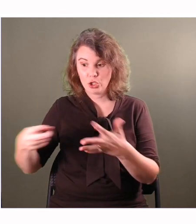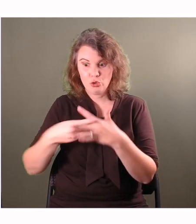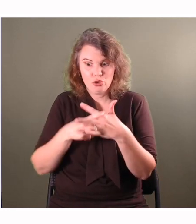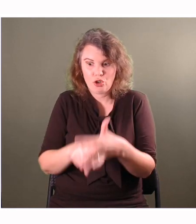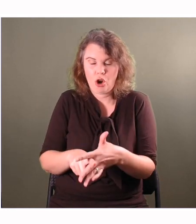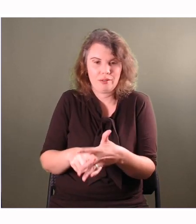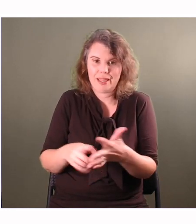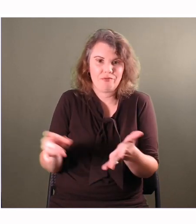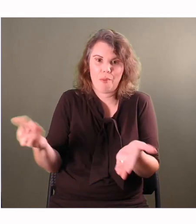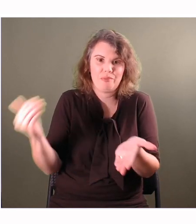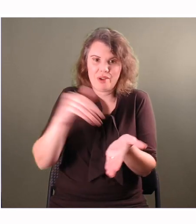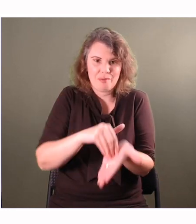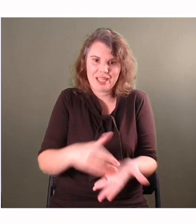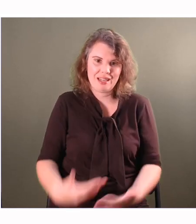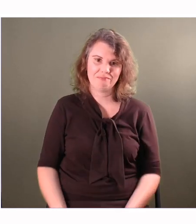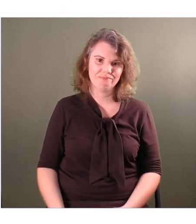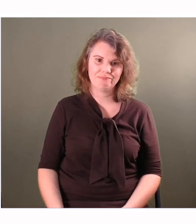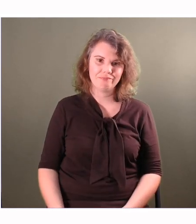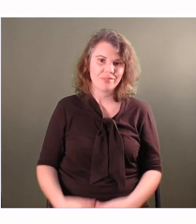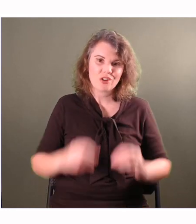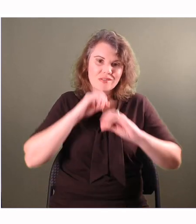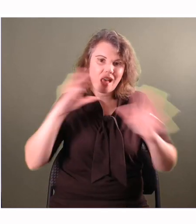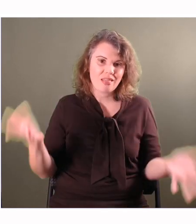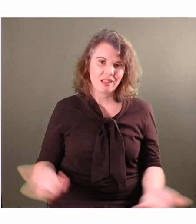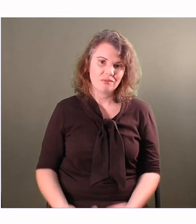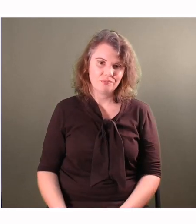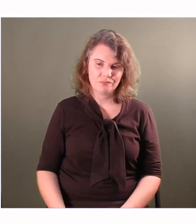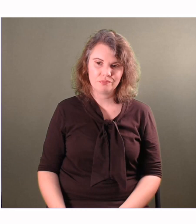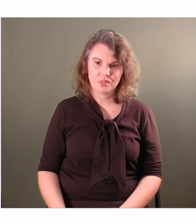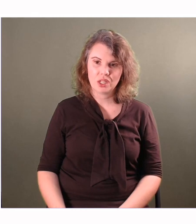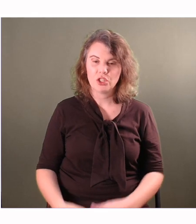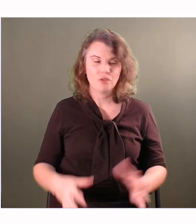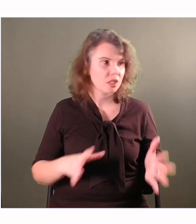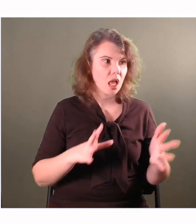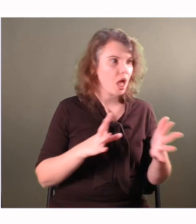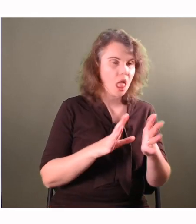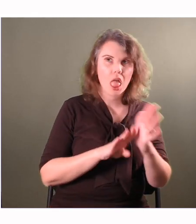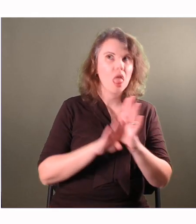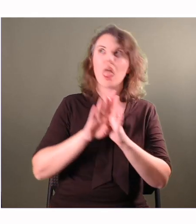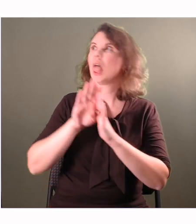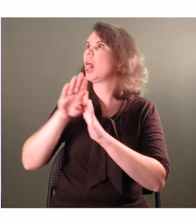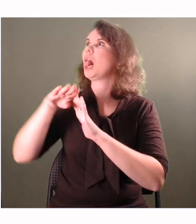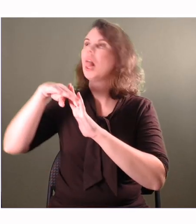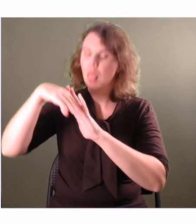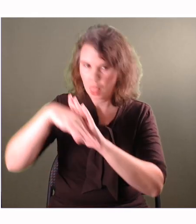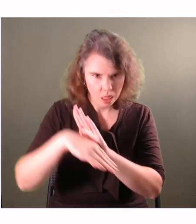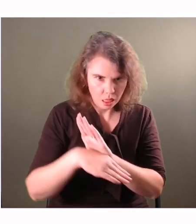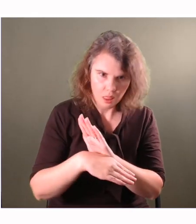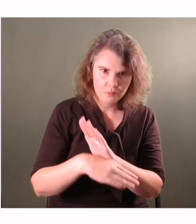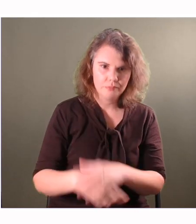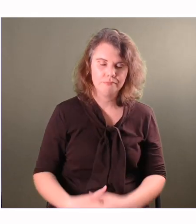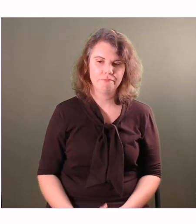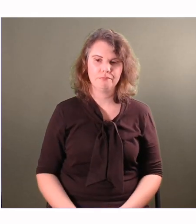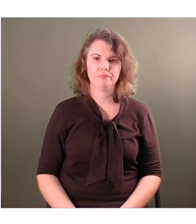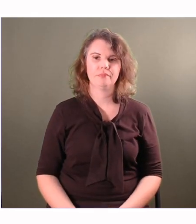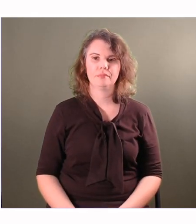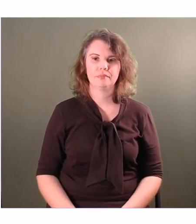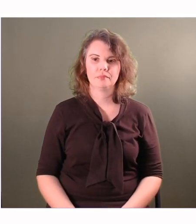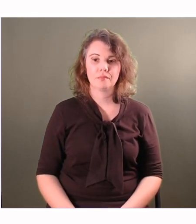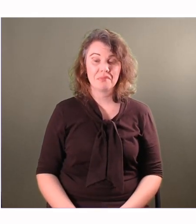You're back where you started from. See, there's nothing. You sort of moved around a lot and ended right back at the